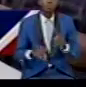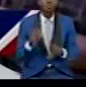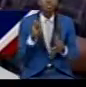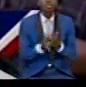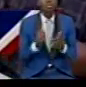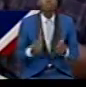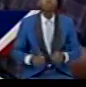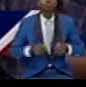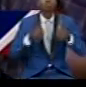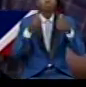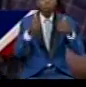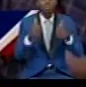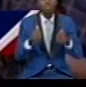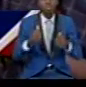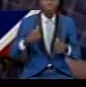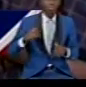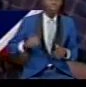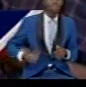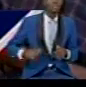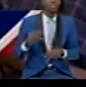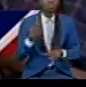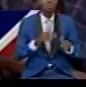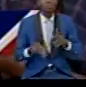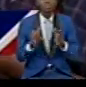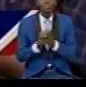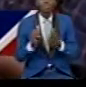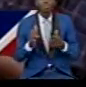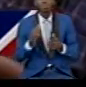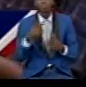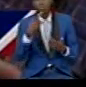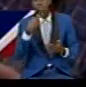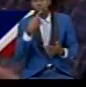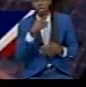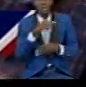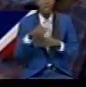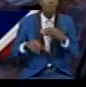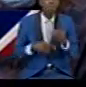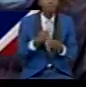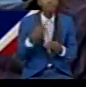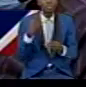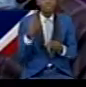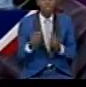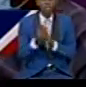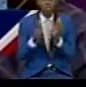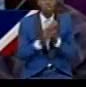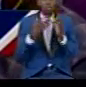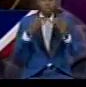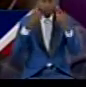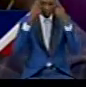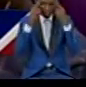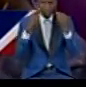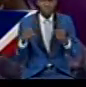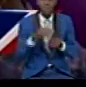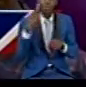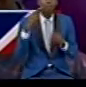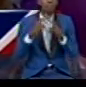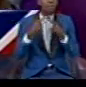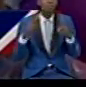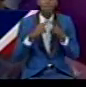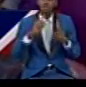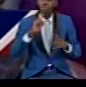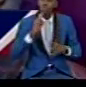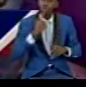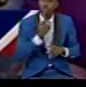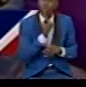promoted circumcision, and the people that spoke about the law of Moses, they were very, very zealous. They'll